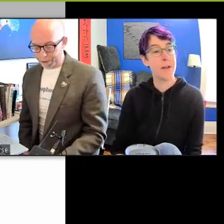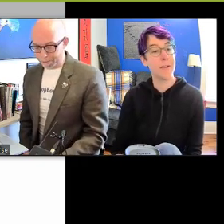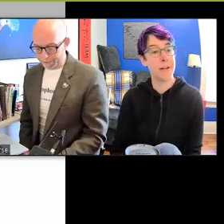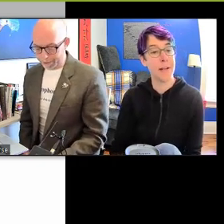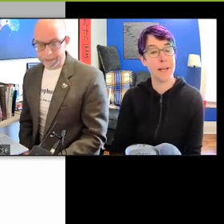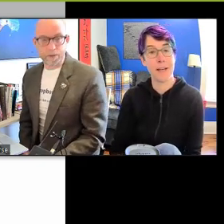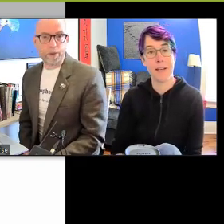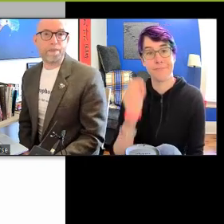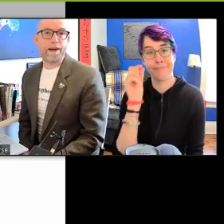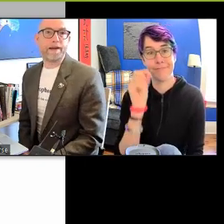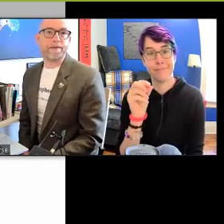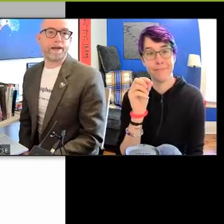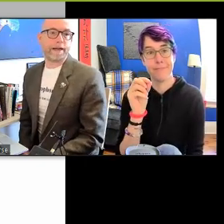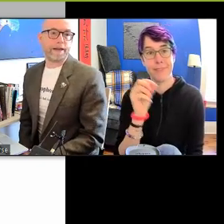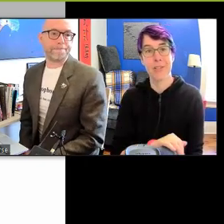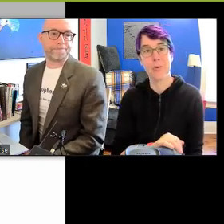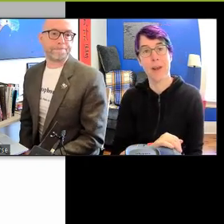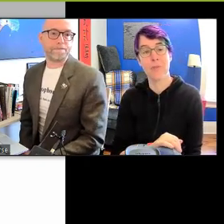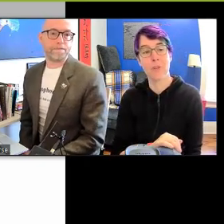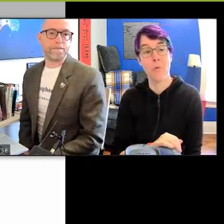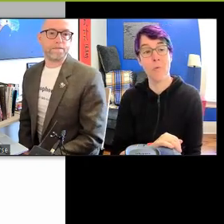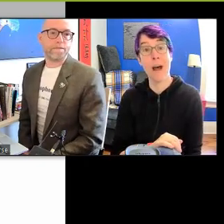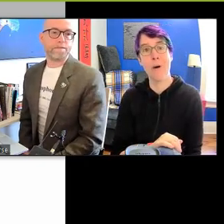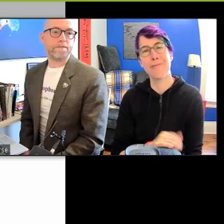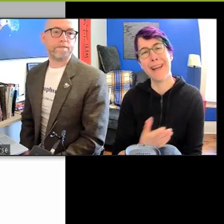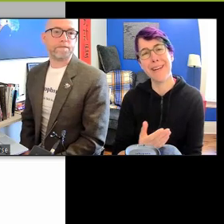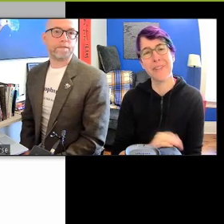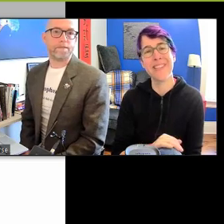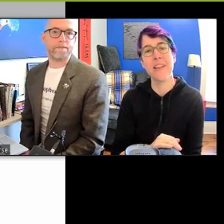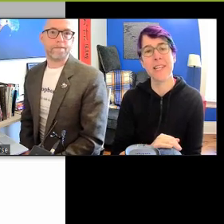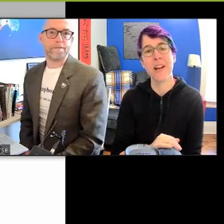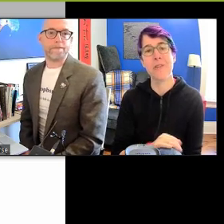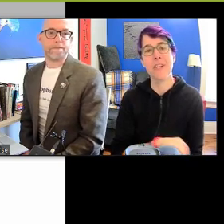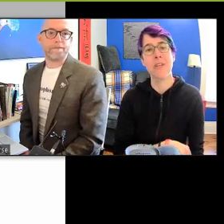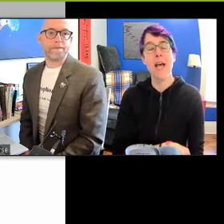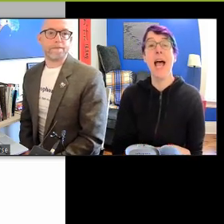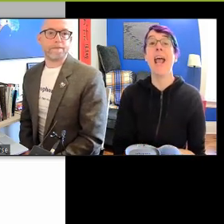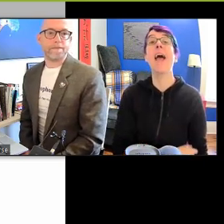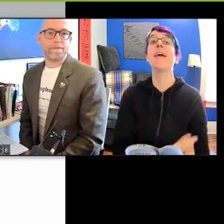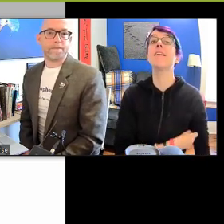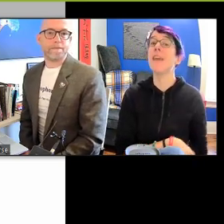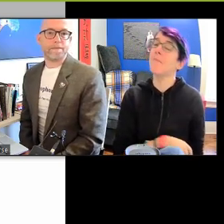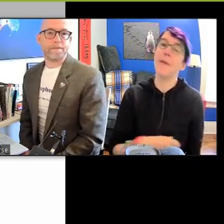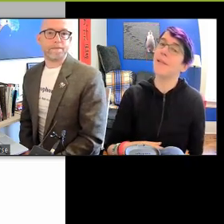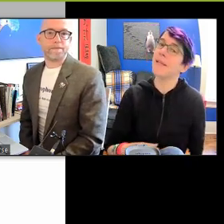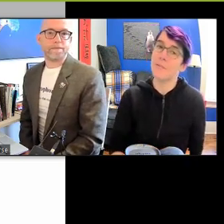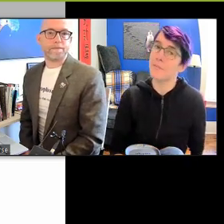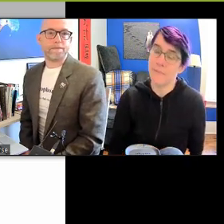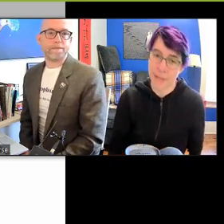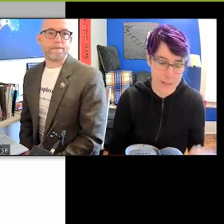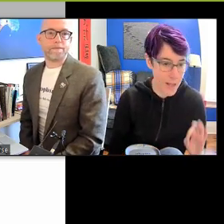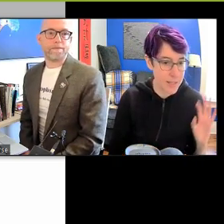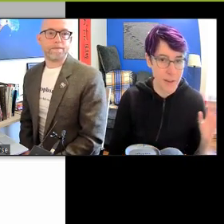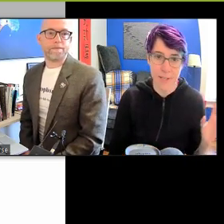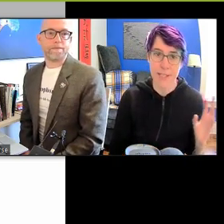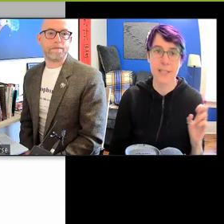evolutionary perspective, it was the wee blink of an eye. That's right. So, wow, right? Only 1,700 years. And that population,